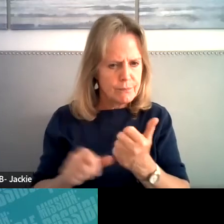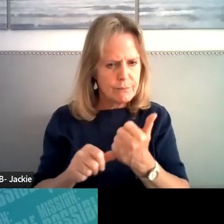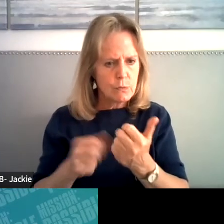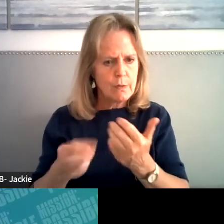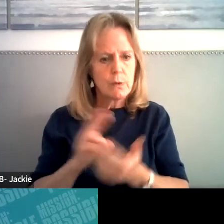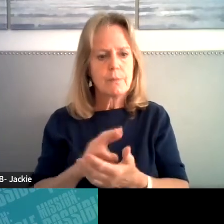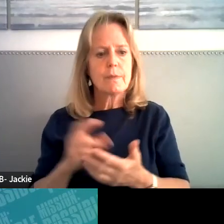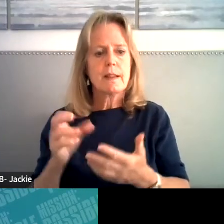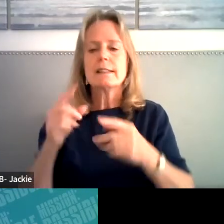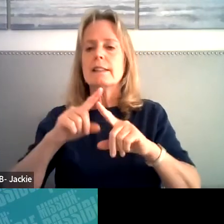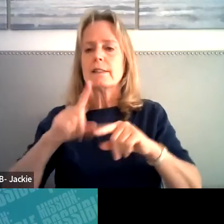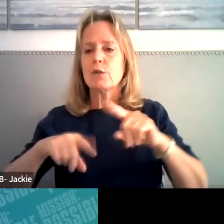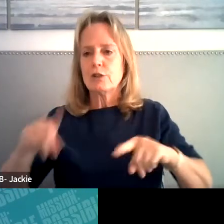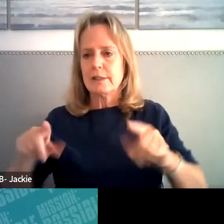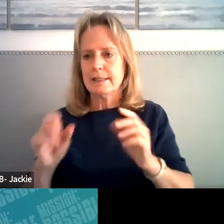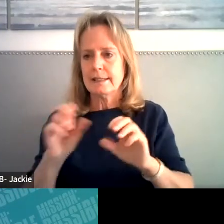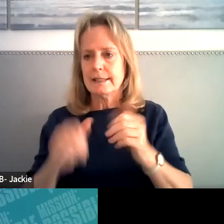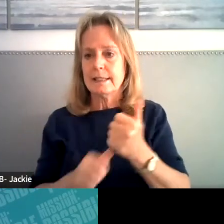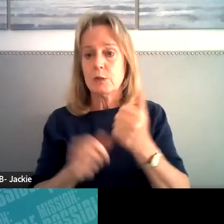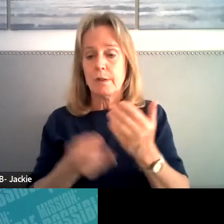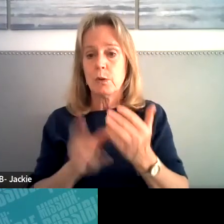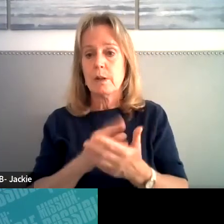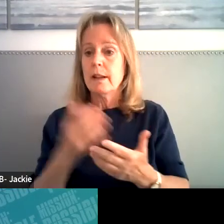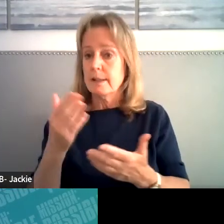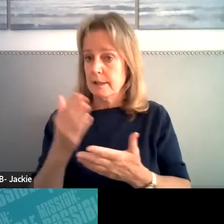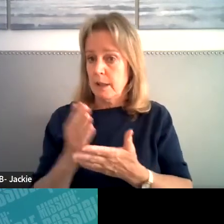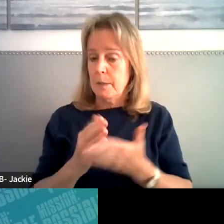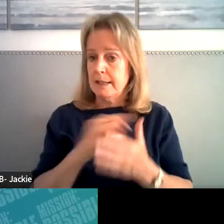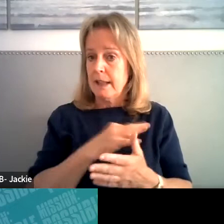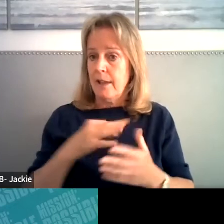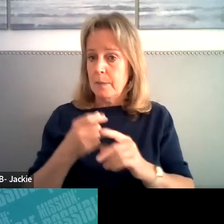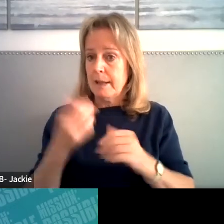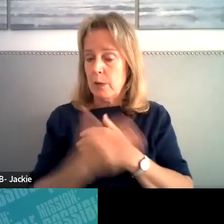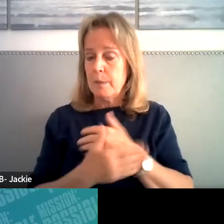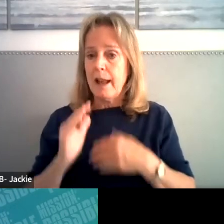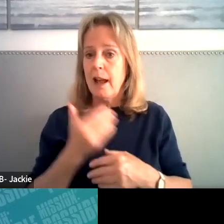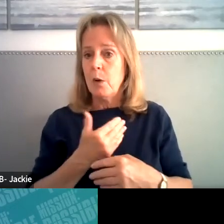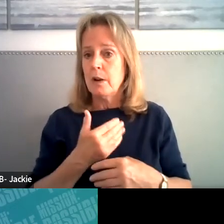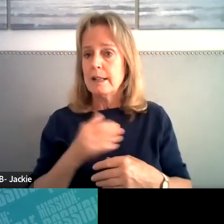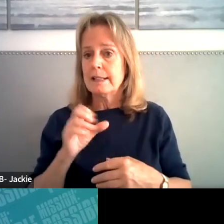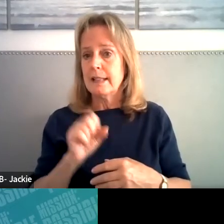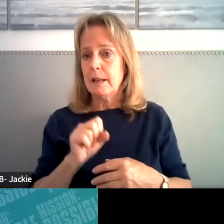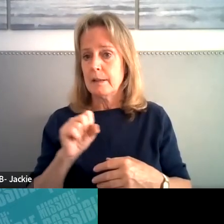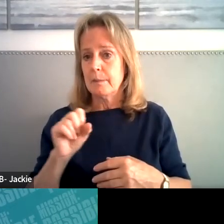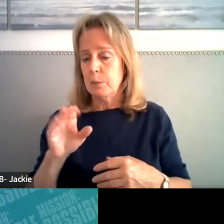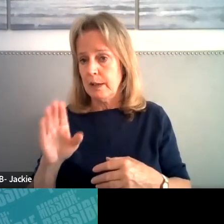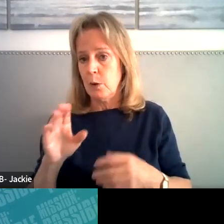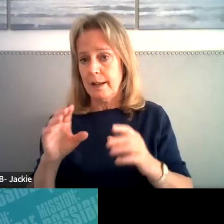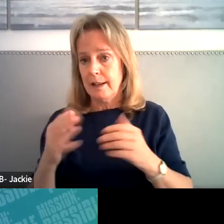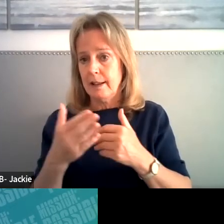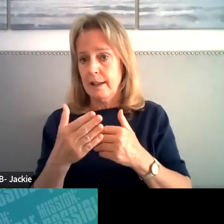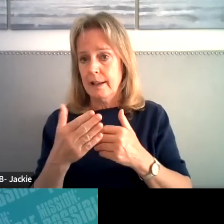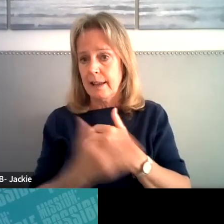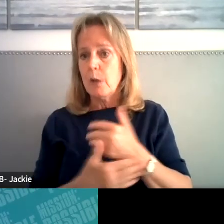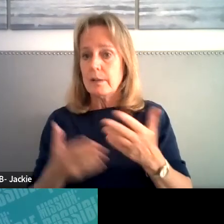some administrators or staff coming from the county, but our San Benito County of Education has been providing us with